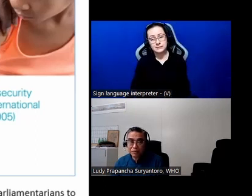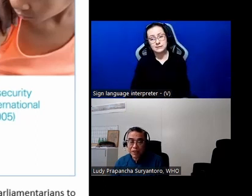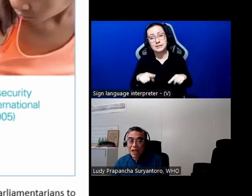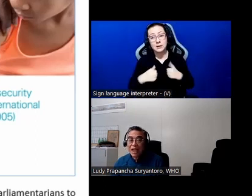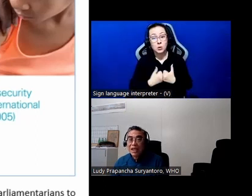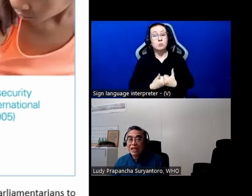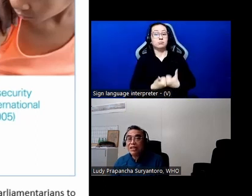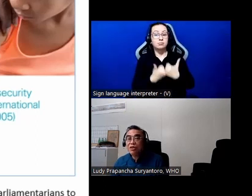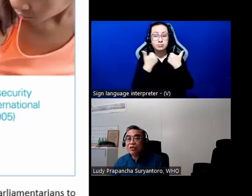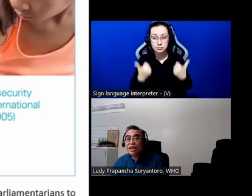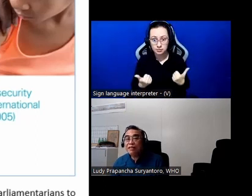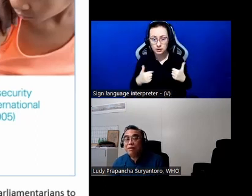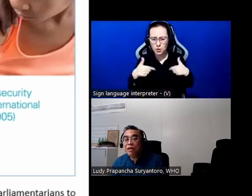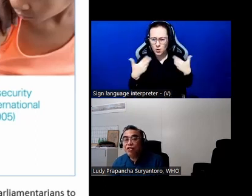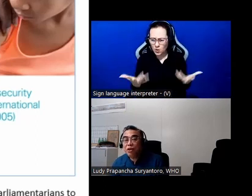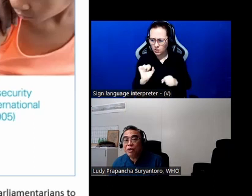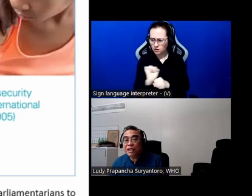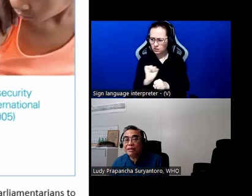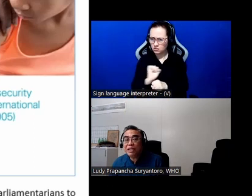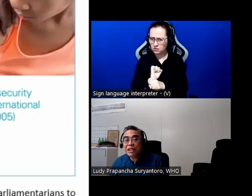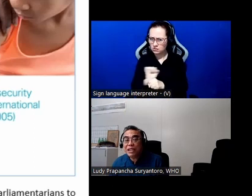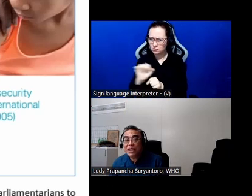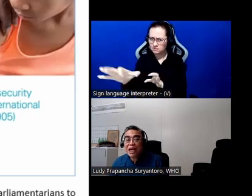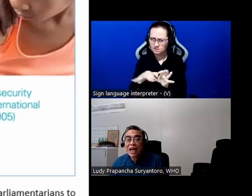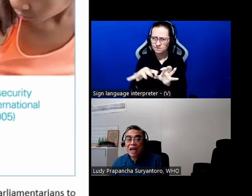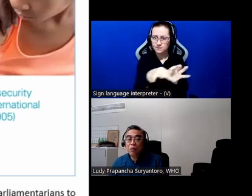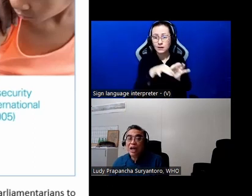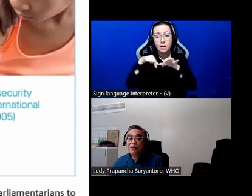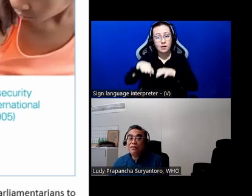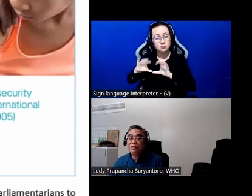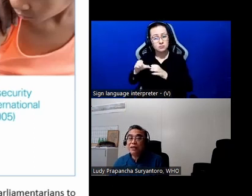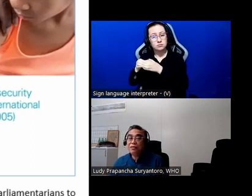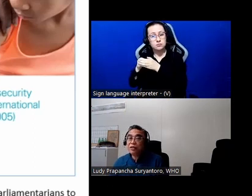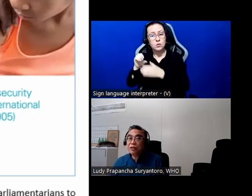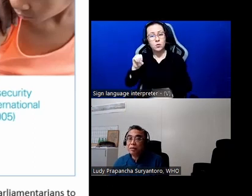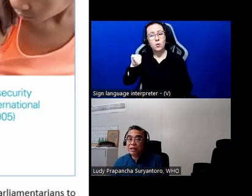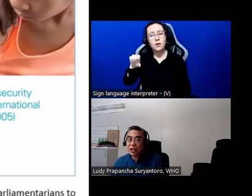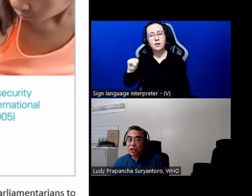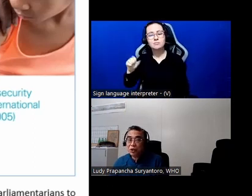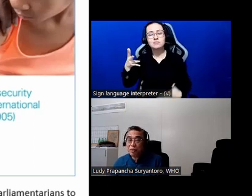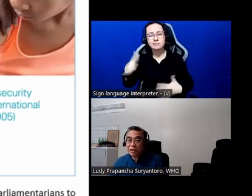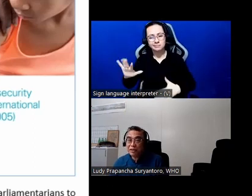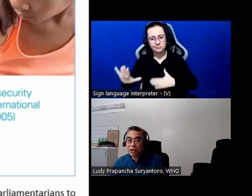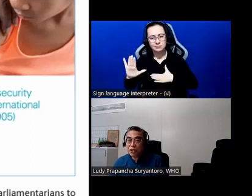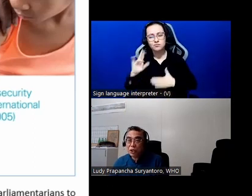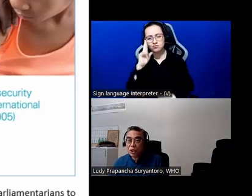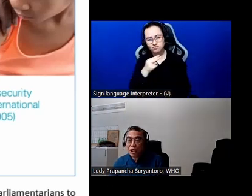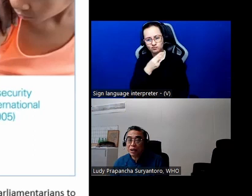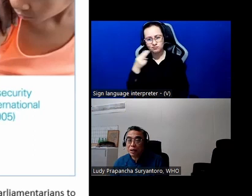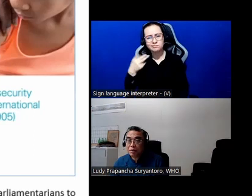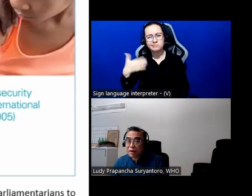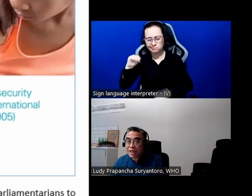collaboration. In this context, WHO is committed, and we have developed several publications on